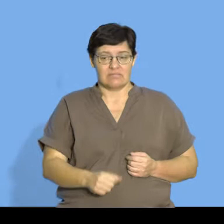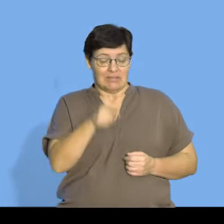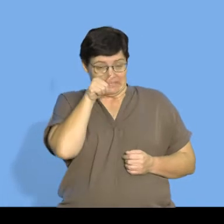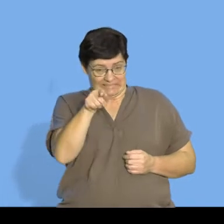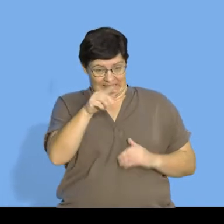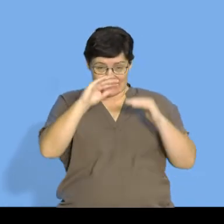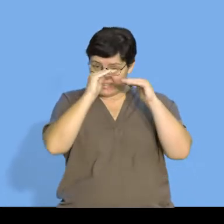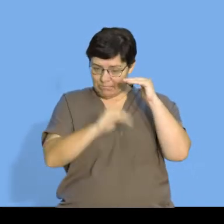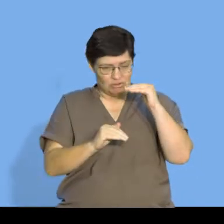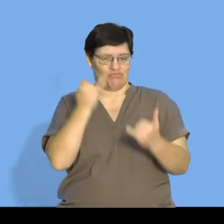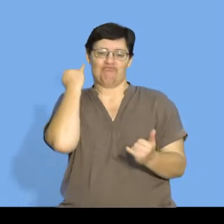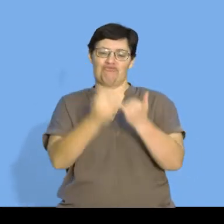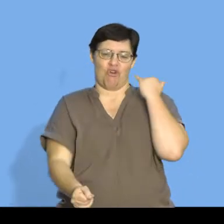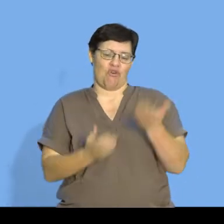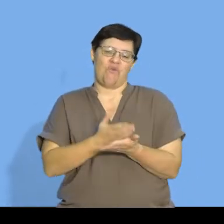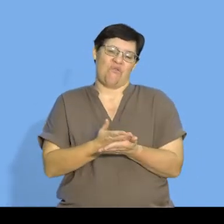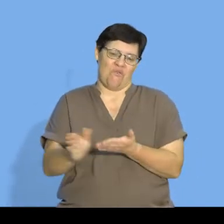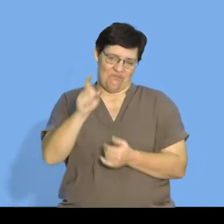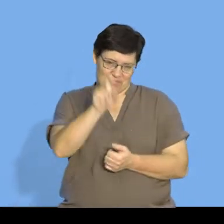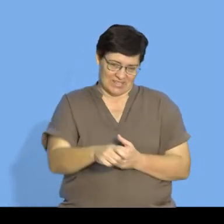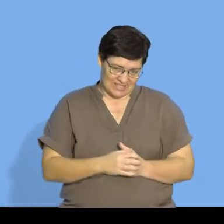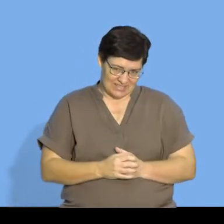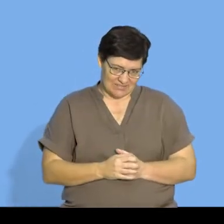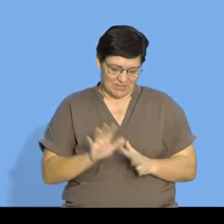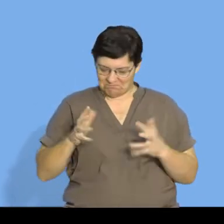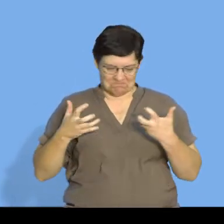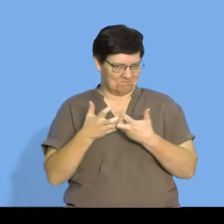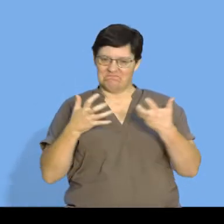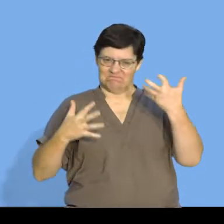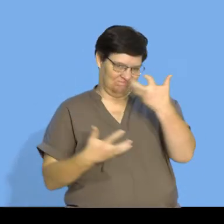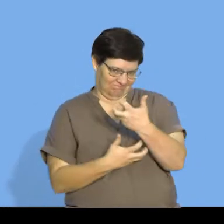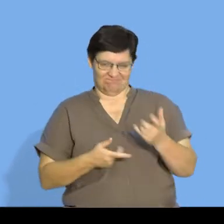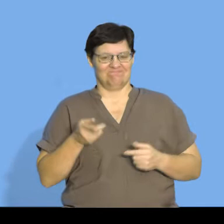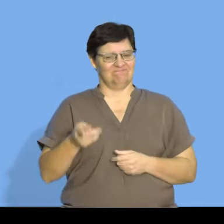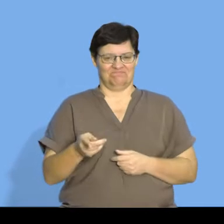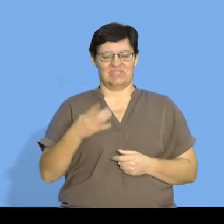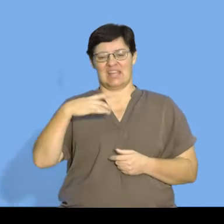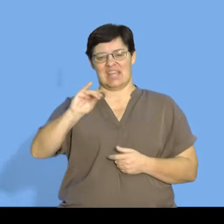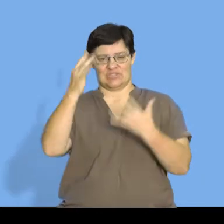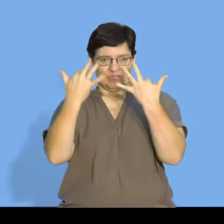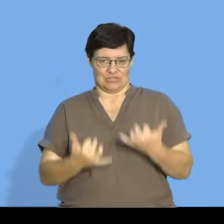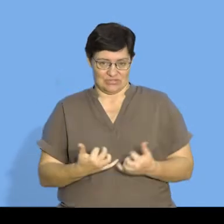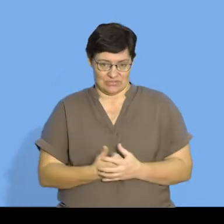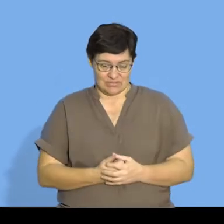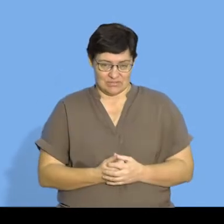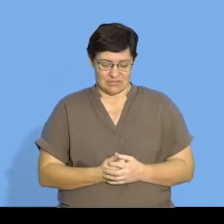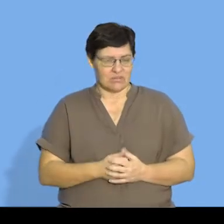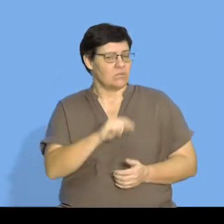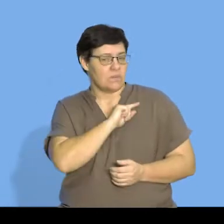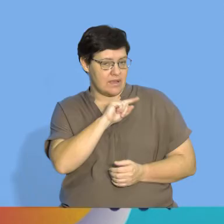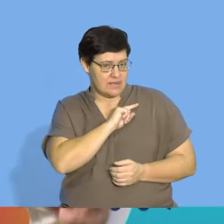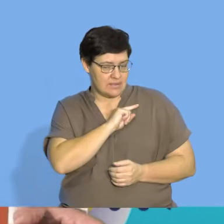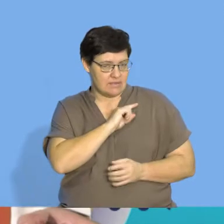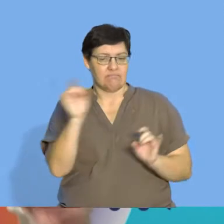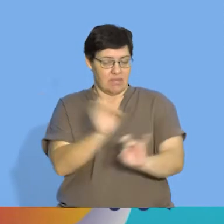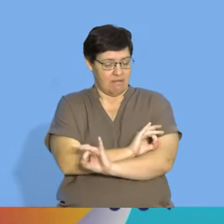this one here, depreciation is the one that does not appear in my cash budget. And